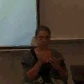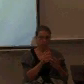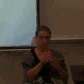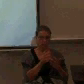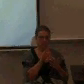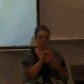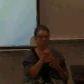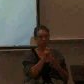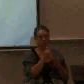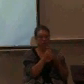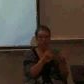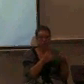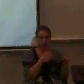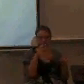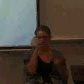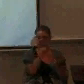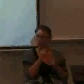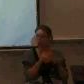But